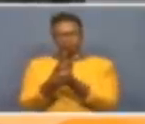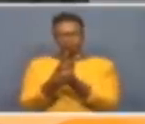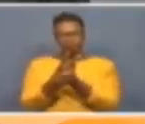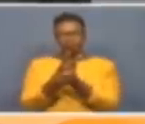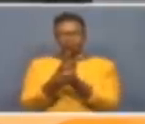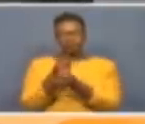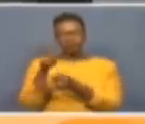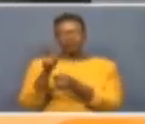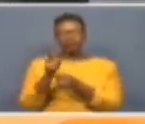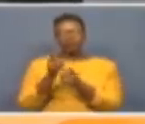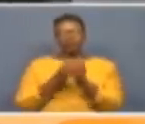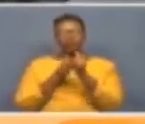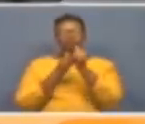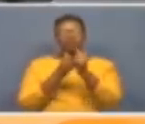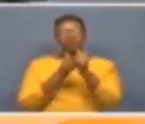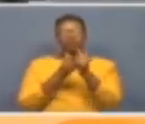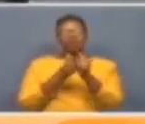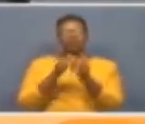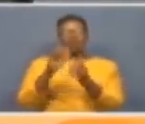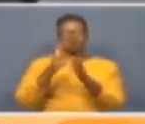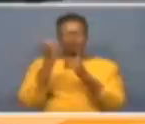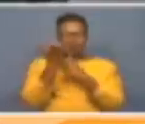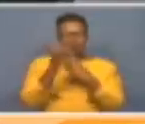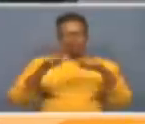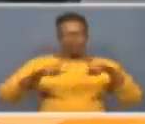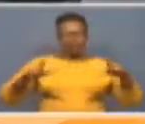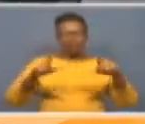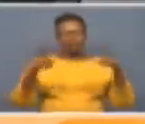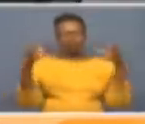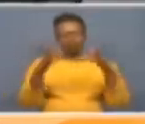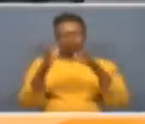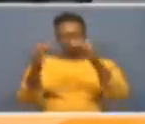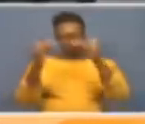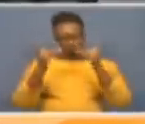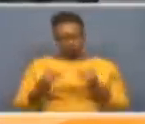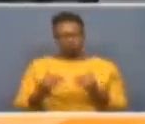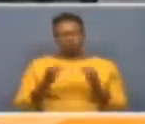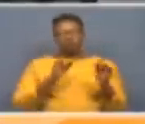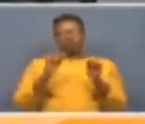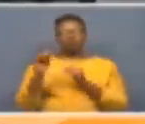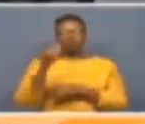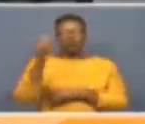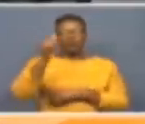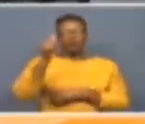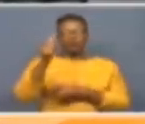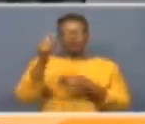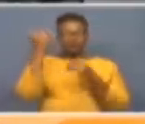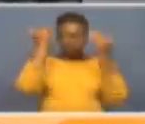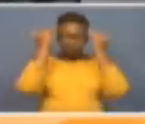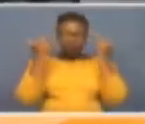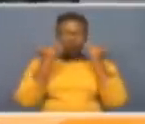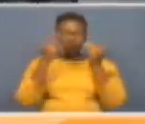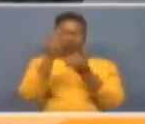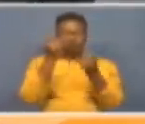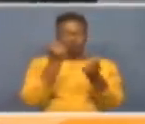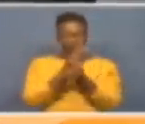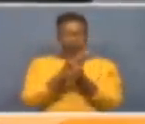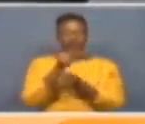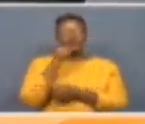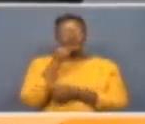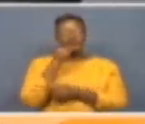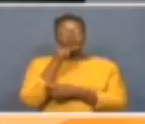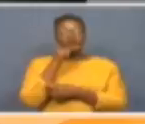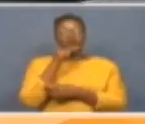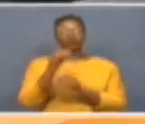Environment and Land Division. She moved then to the Appellate Court in 2012, November, being elevated to the Court